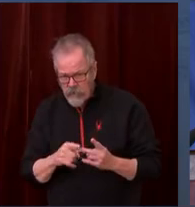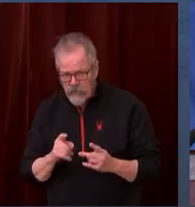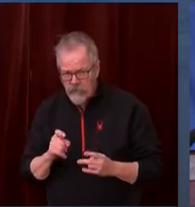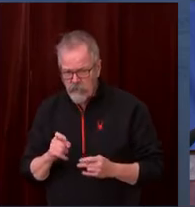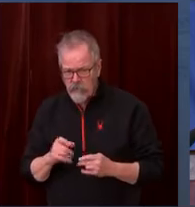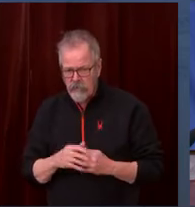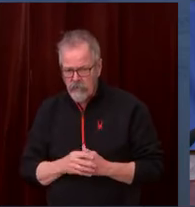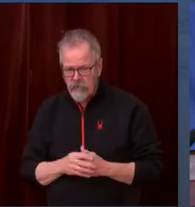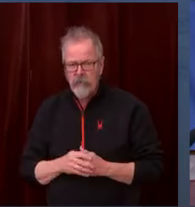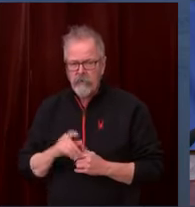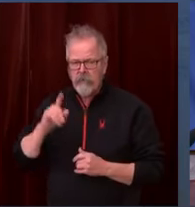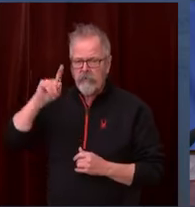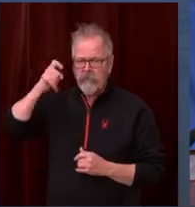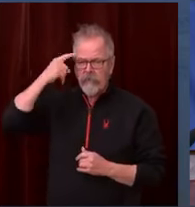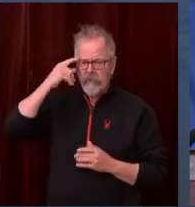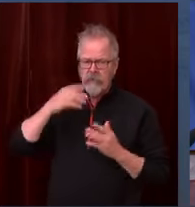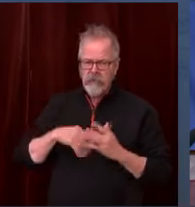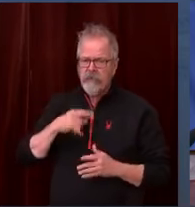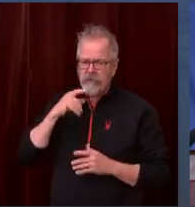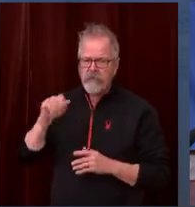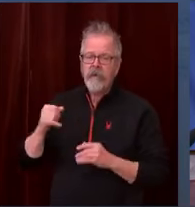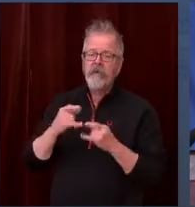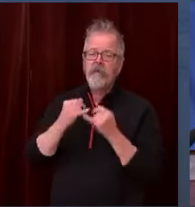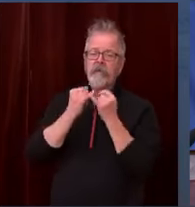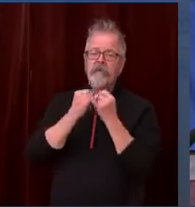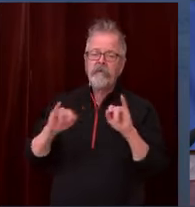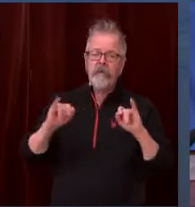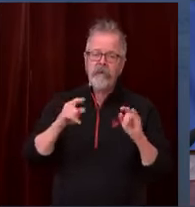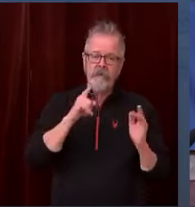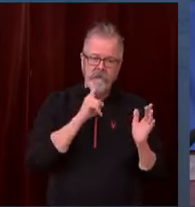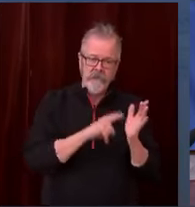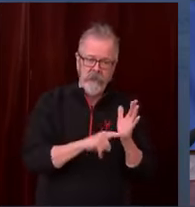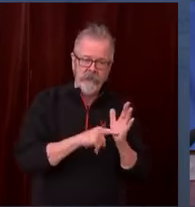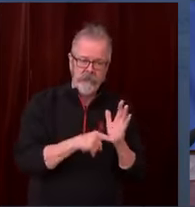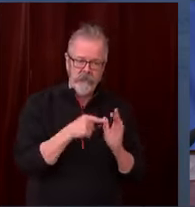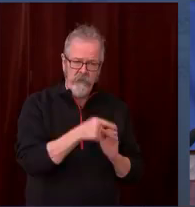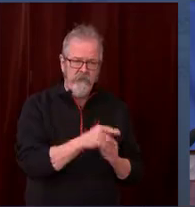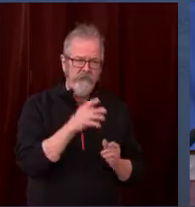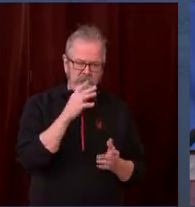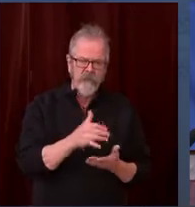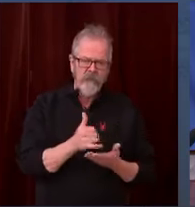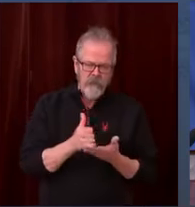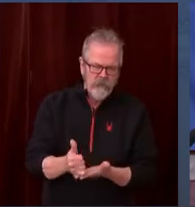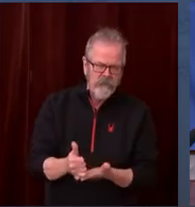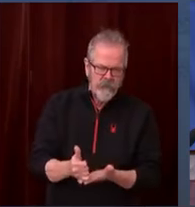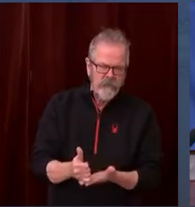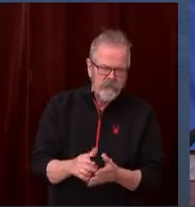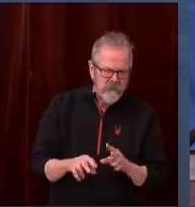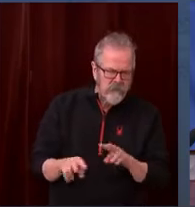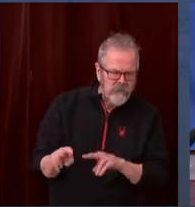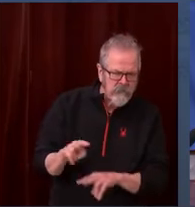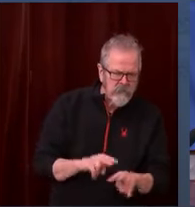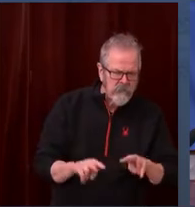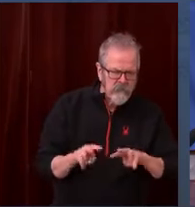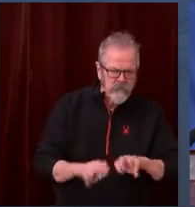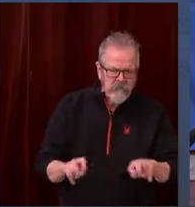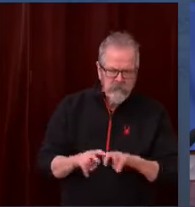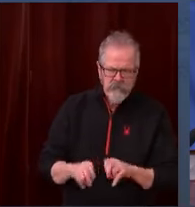issues. And or helping communities. So I'm open to those ideas. I've not foreclosed them. So